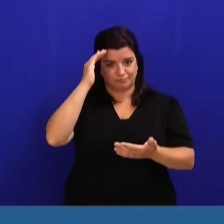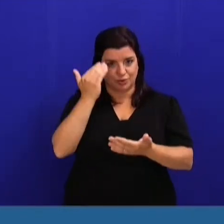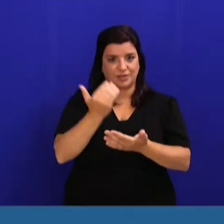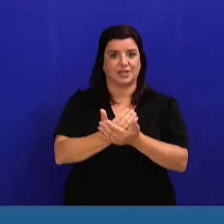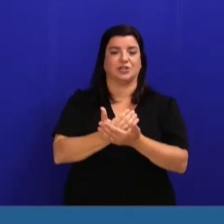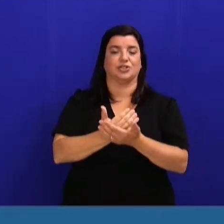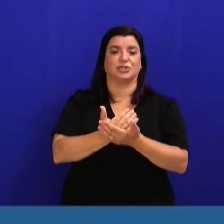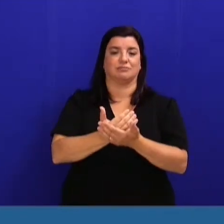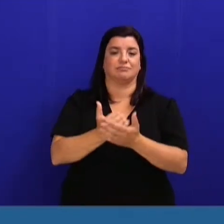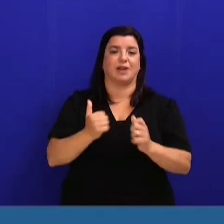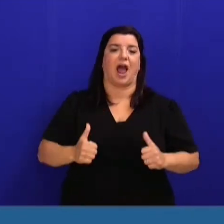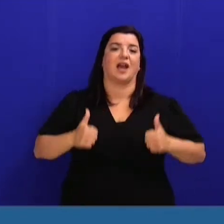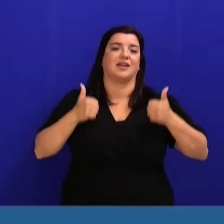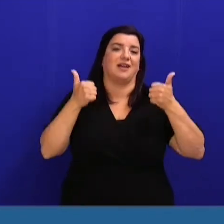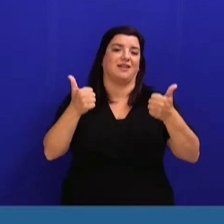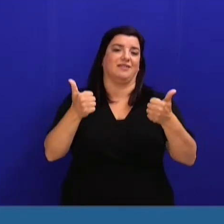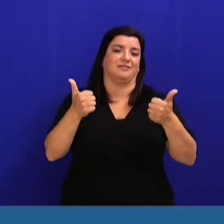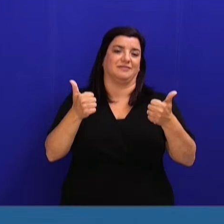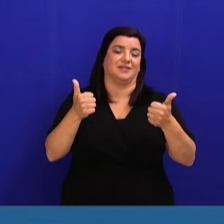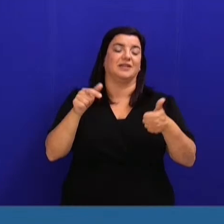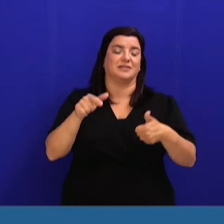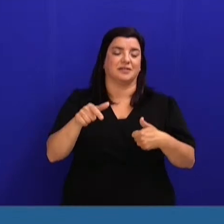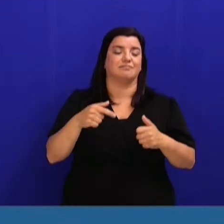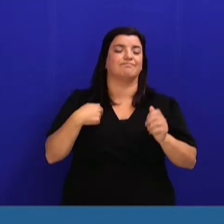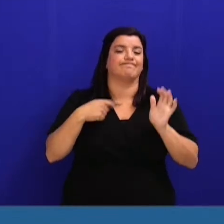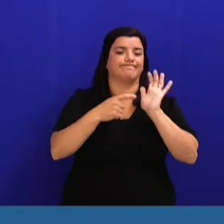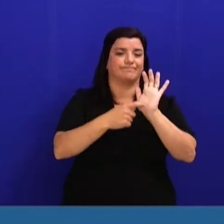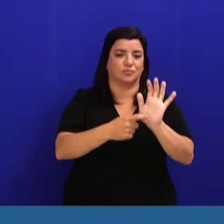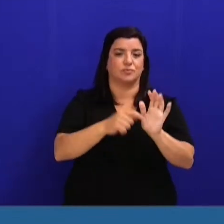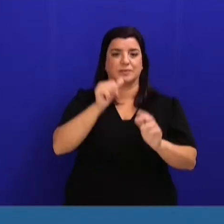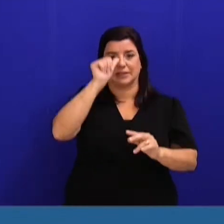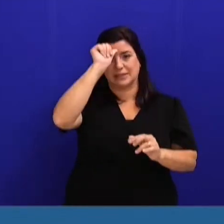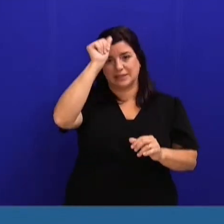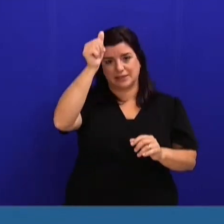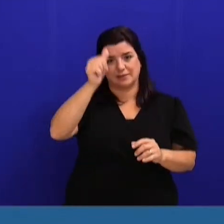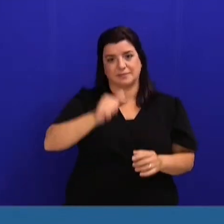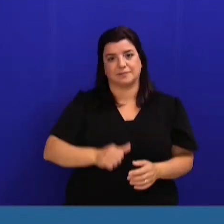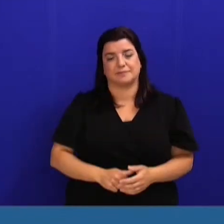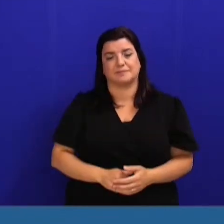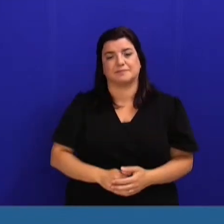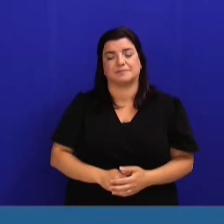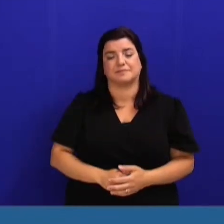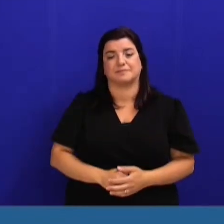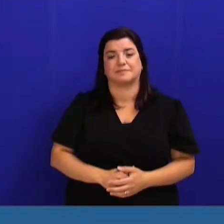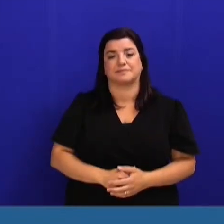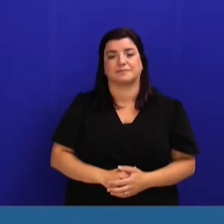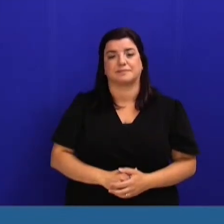tal-vaccine. U din ħarġet ċara wkoll mill-Indian variant. Net news?